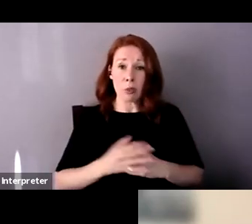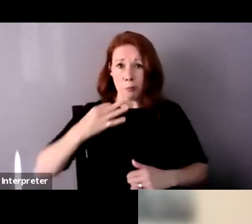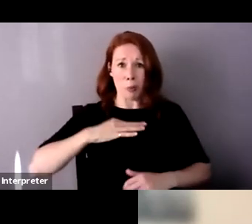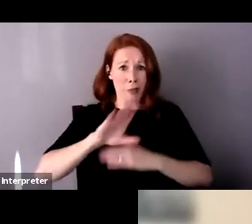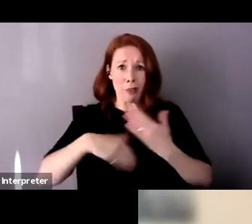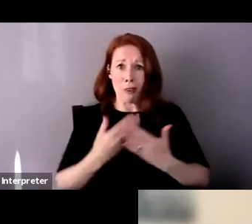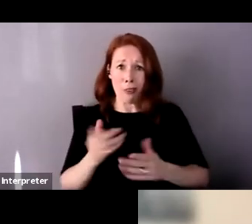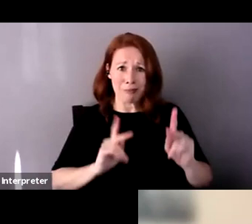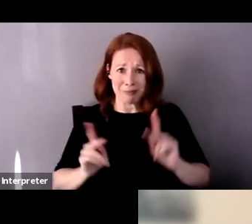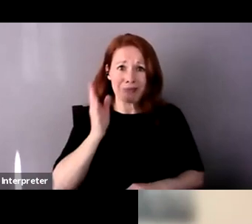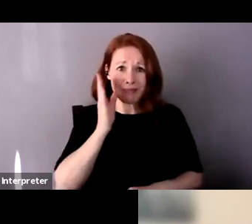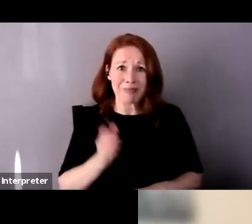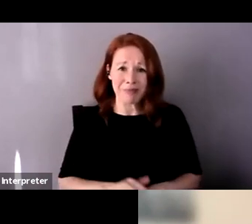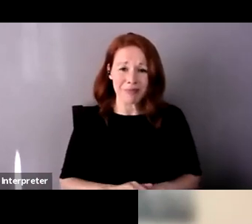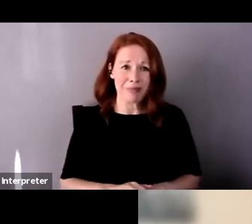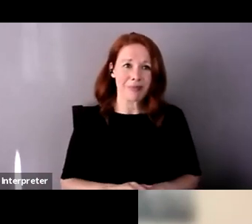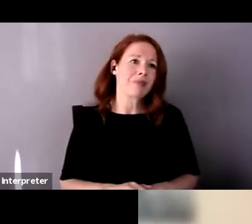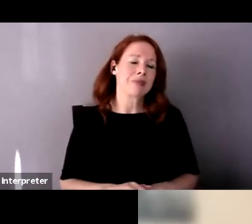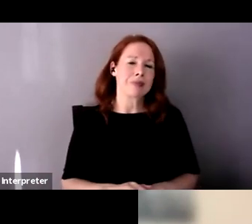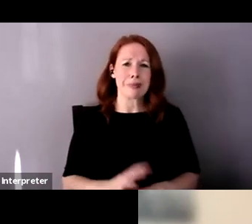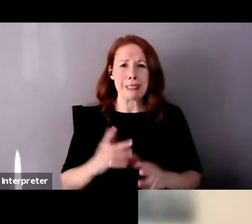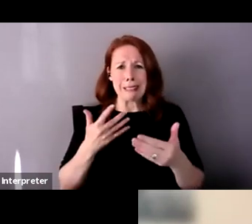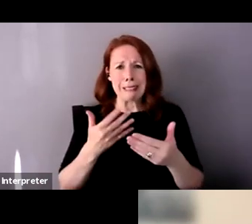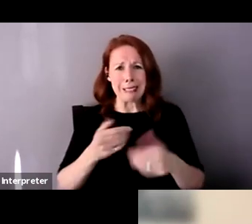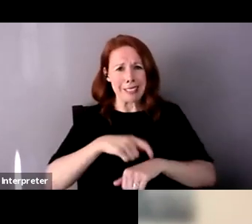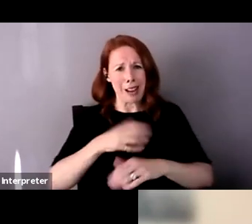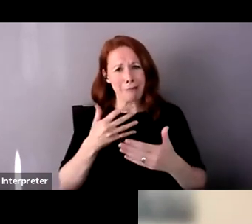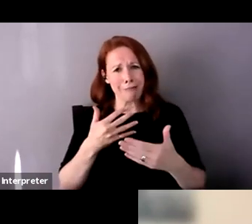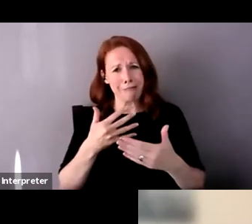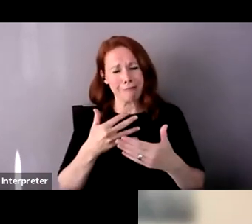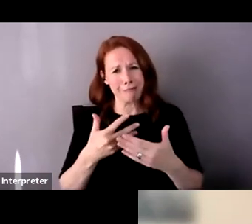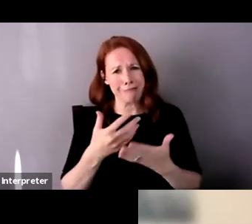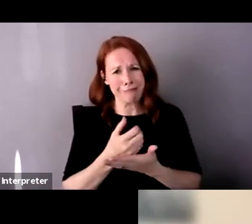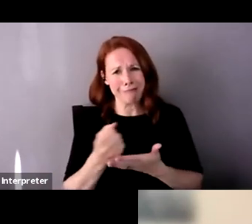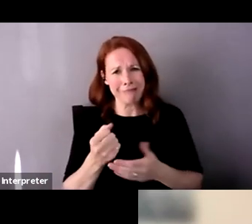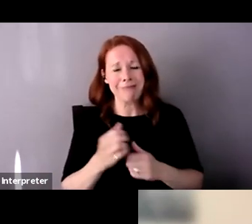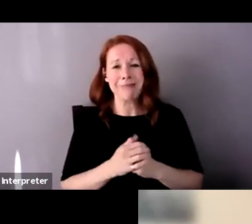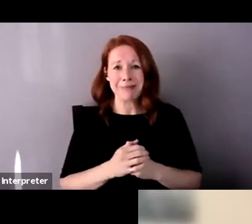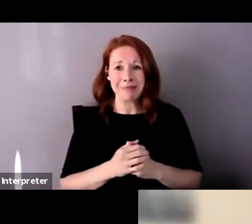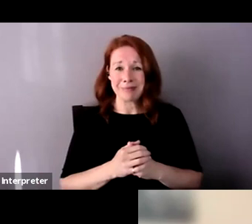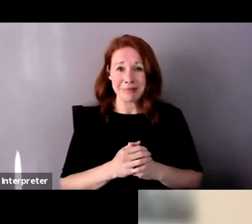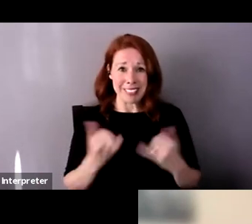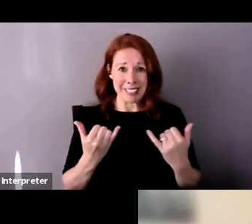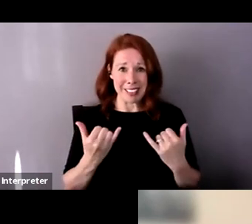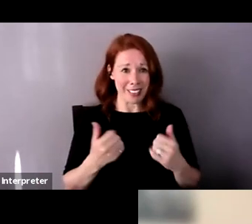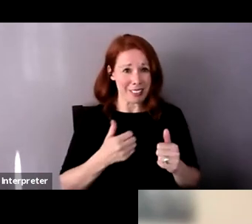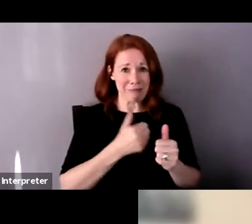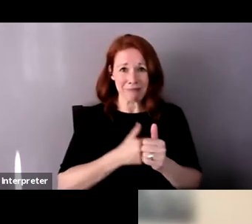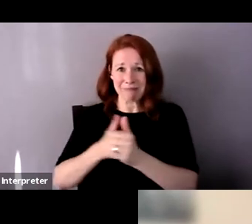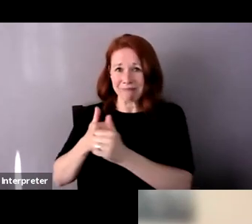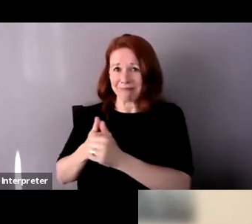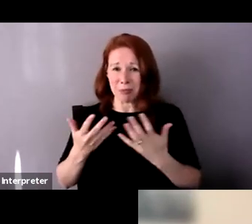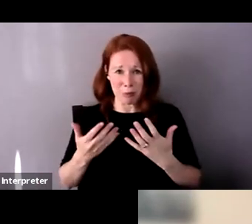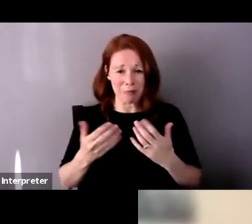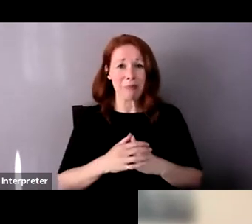to a next. So we are getting close to the end of our time, and I want to give each of you a chance. If